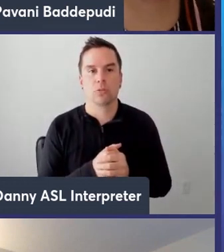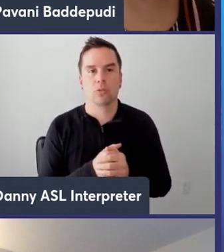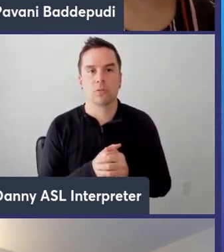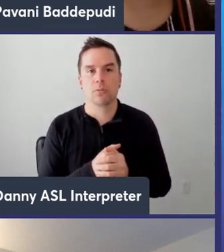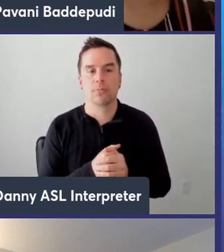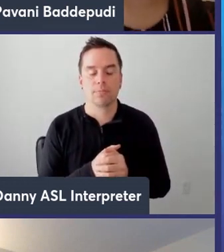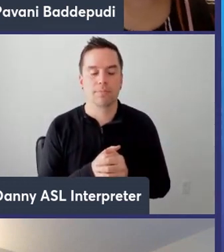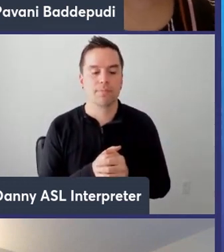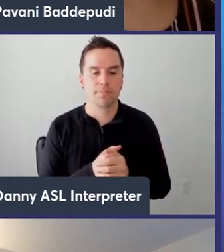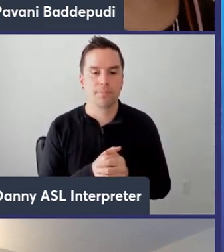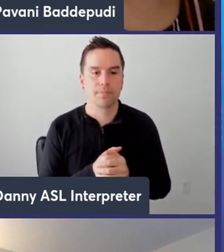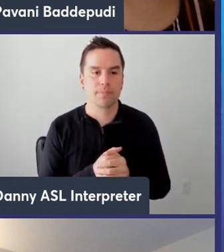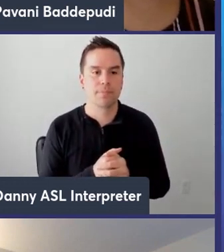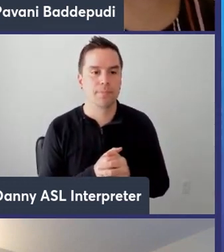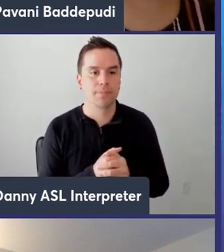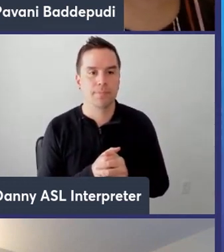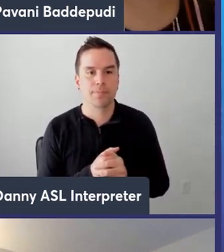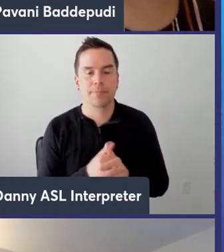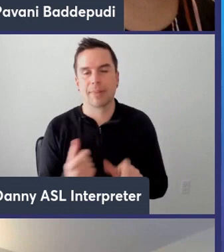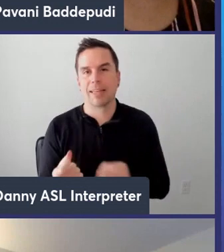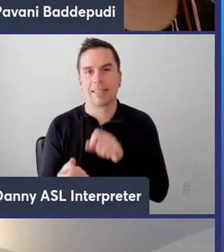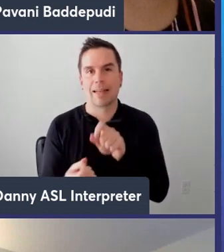right? Exactly. Okay.